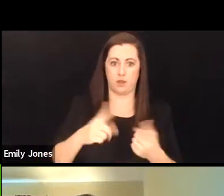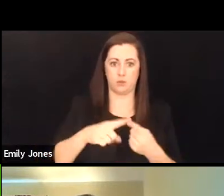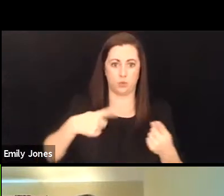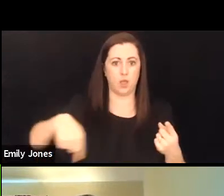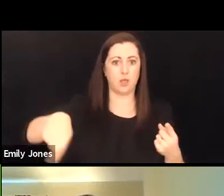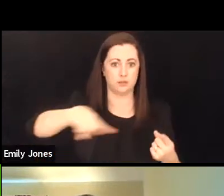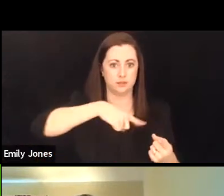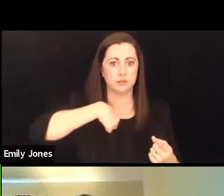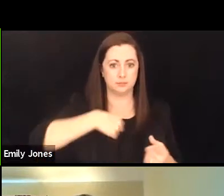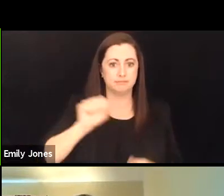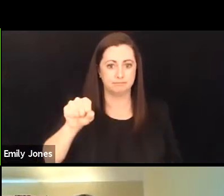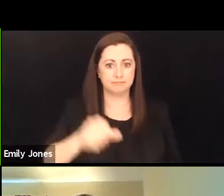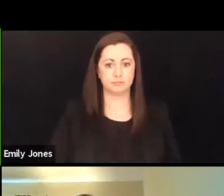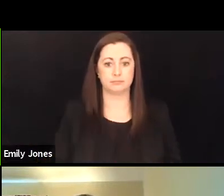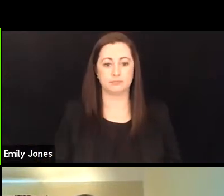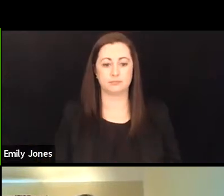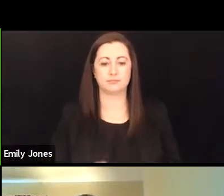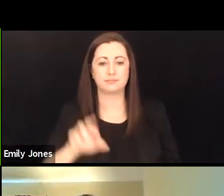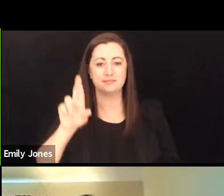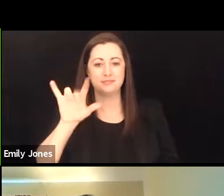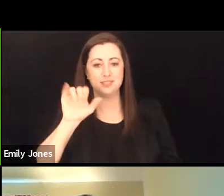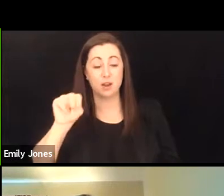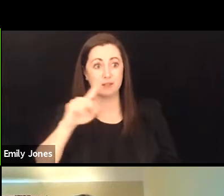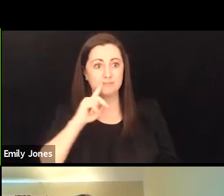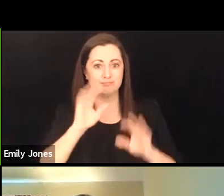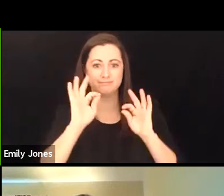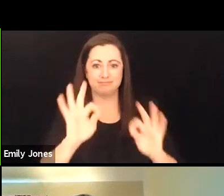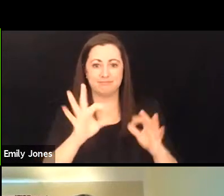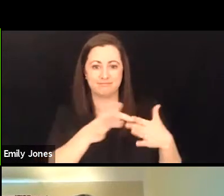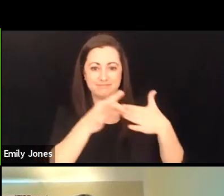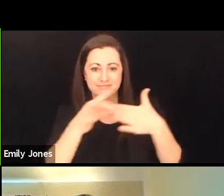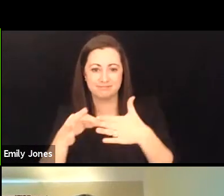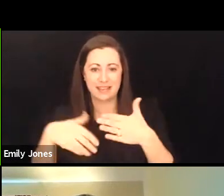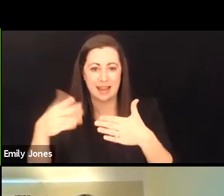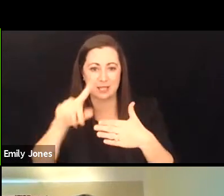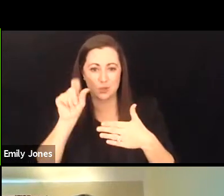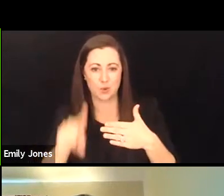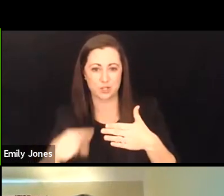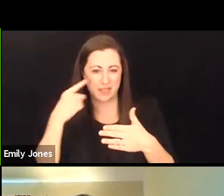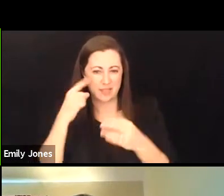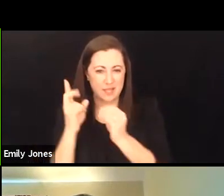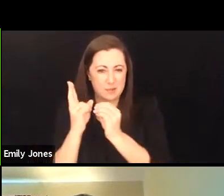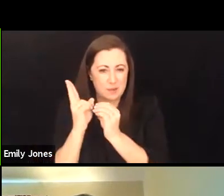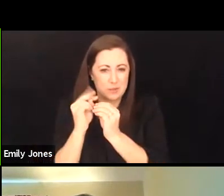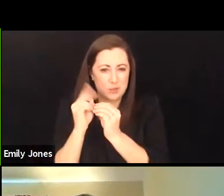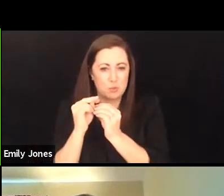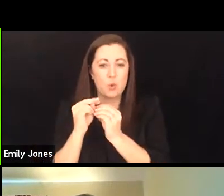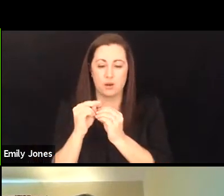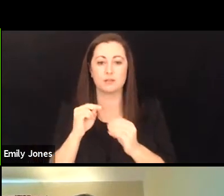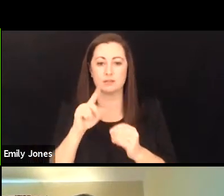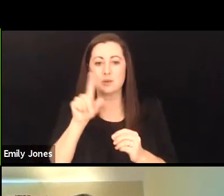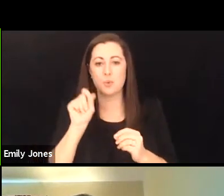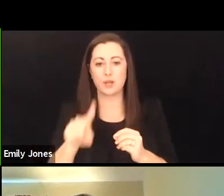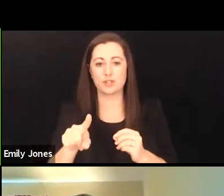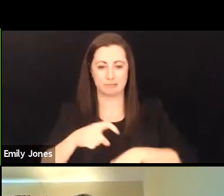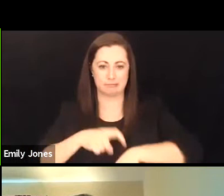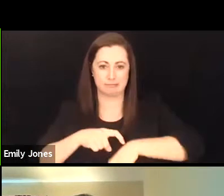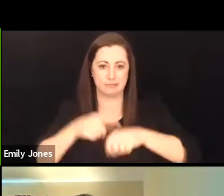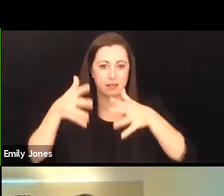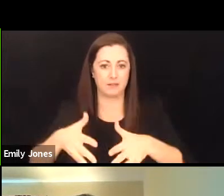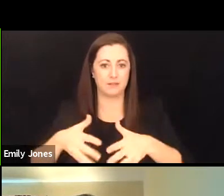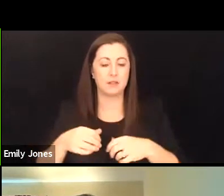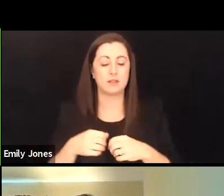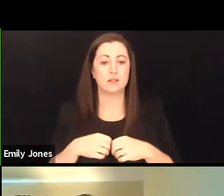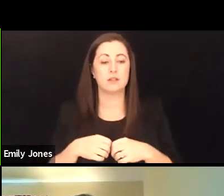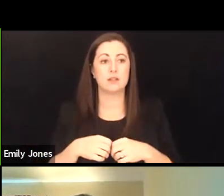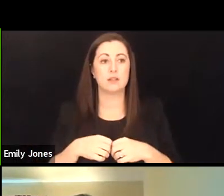yeah. That's a kind of a great segue into this next question. We probably have time for about two more, so we'll go with this one now. There's